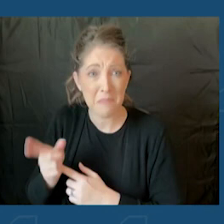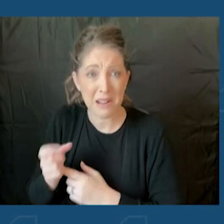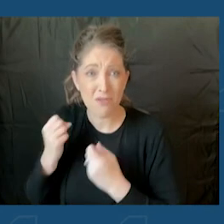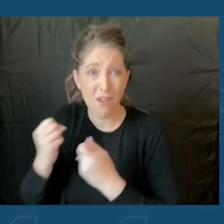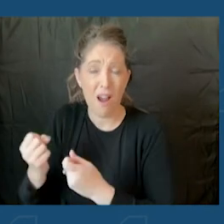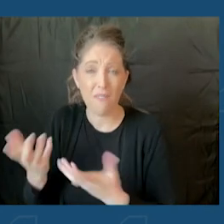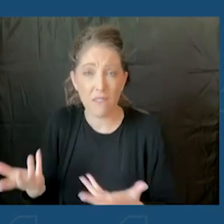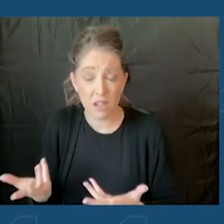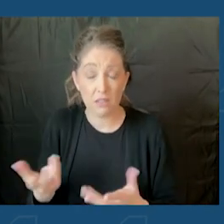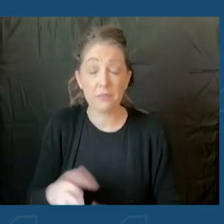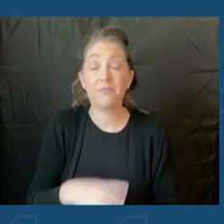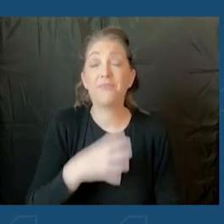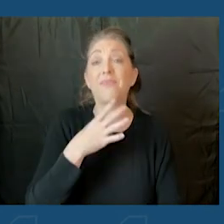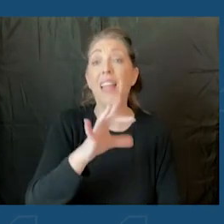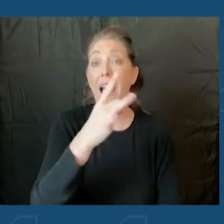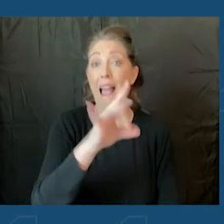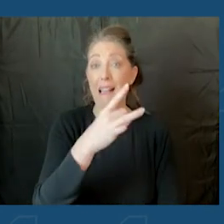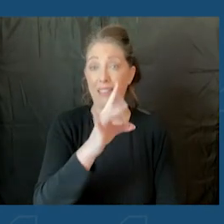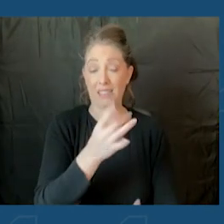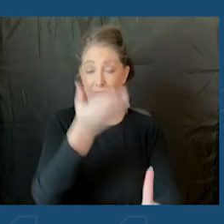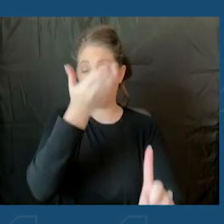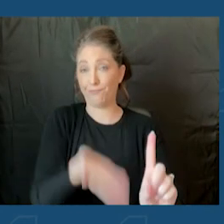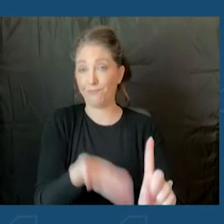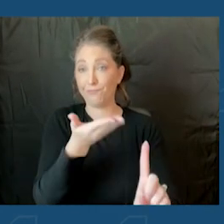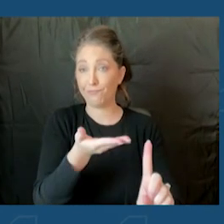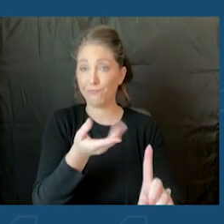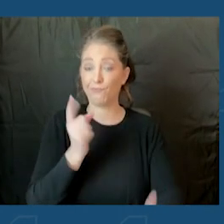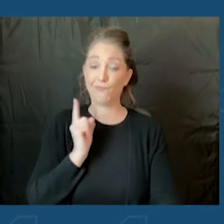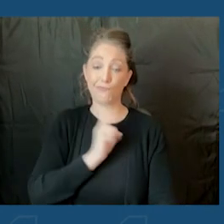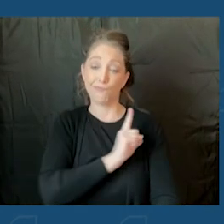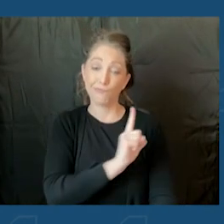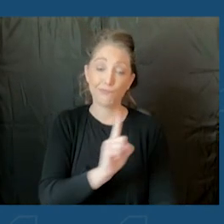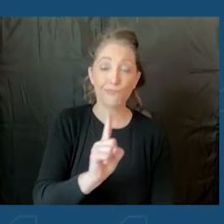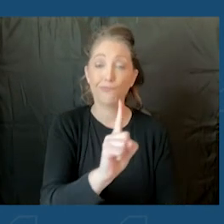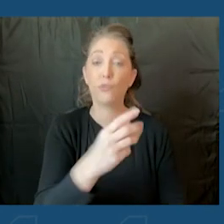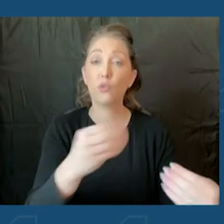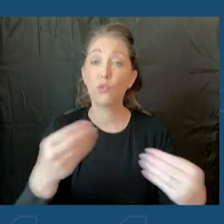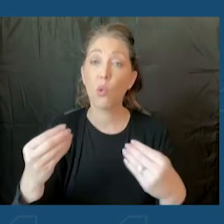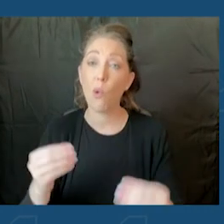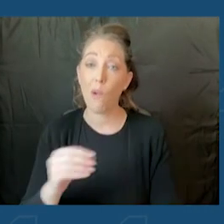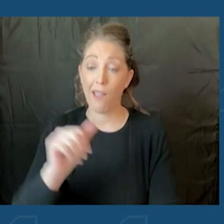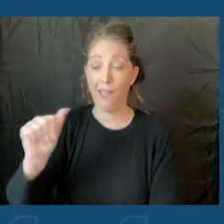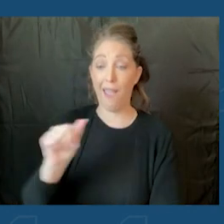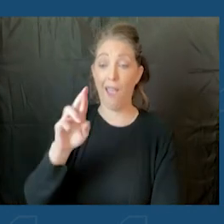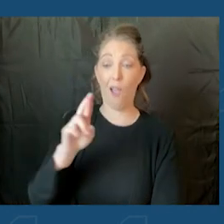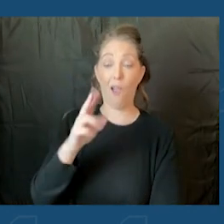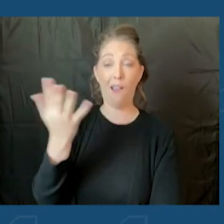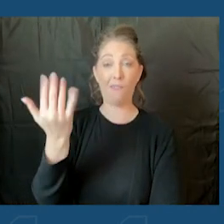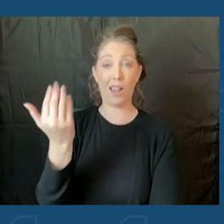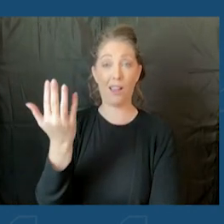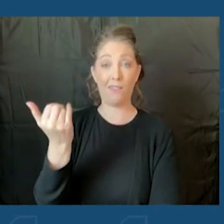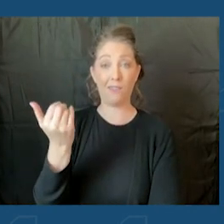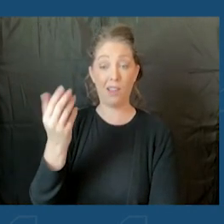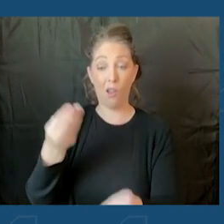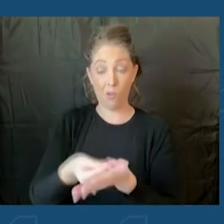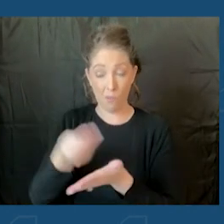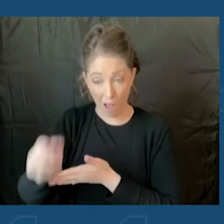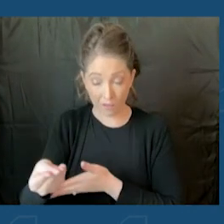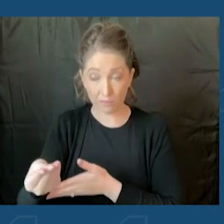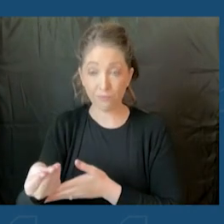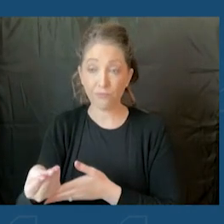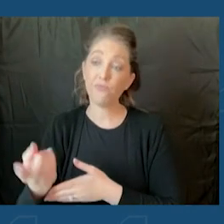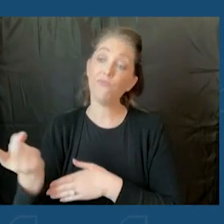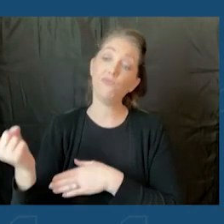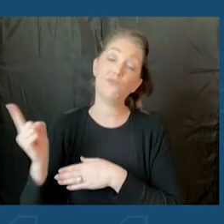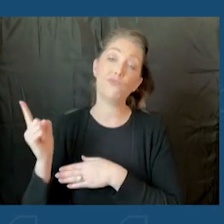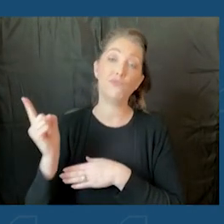18-year-old who was able to walk into a store and buy an AR-15, go across the border of